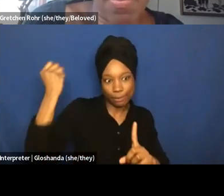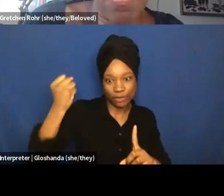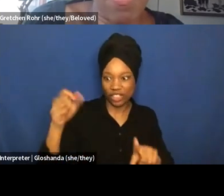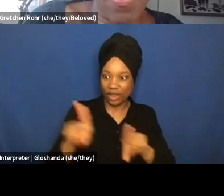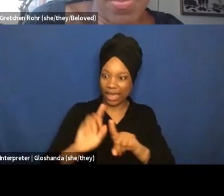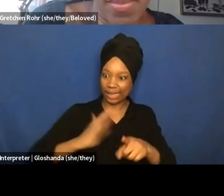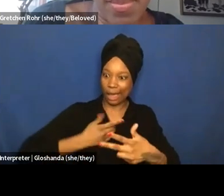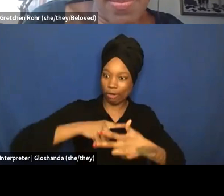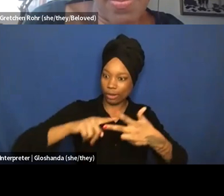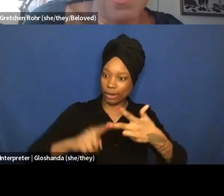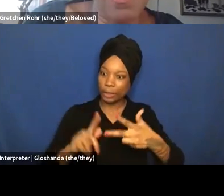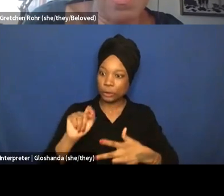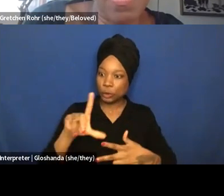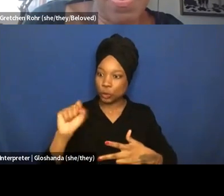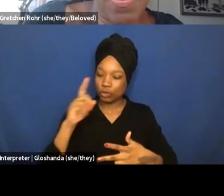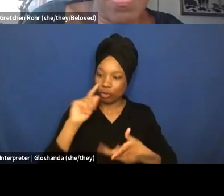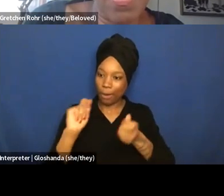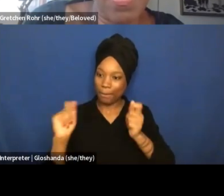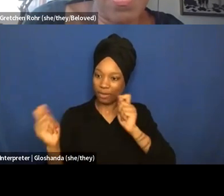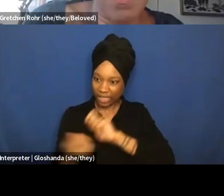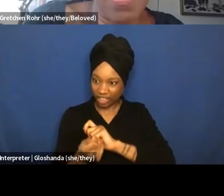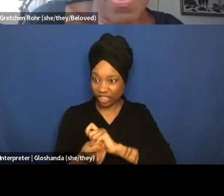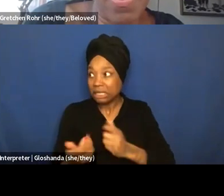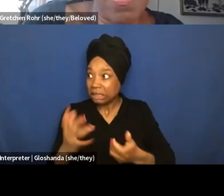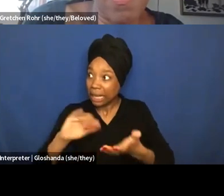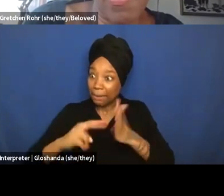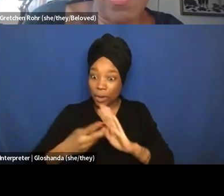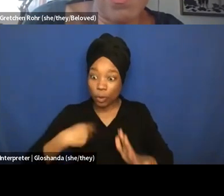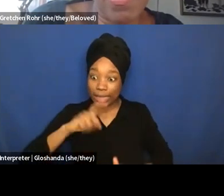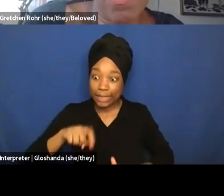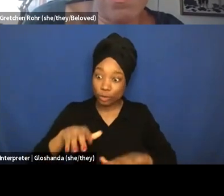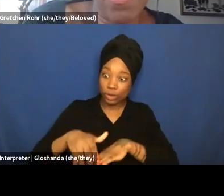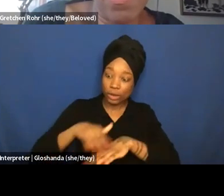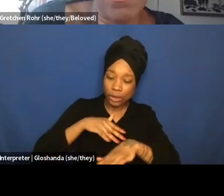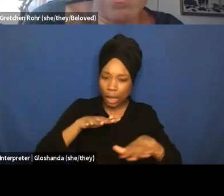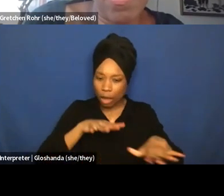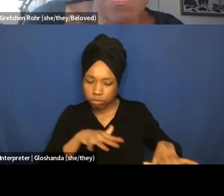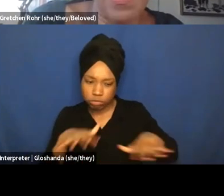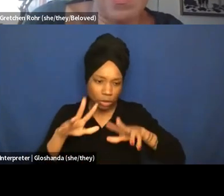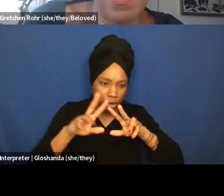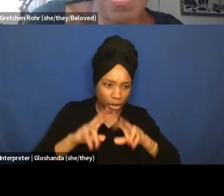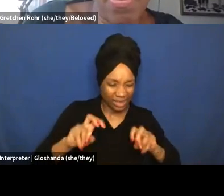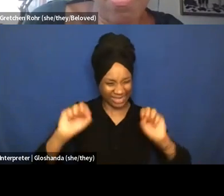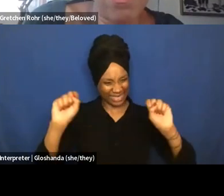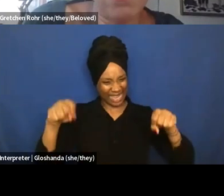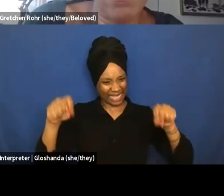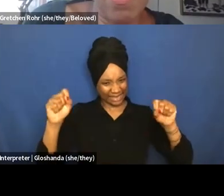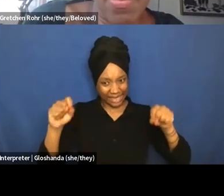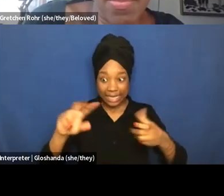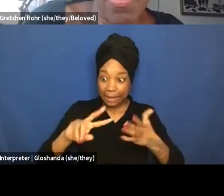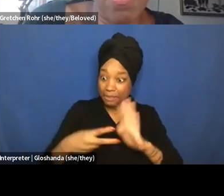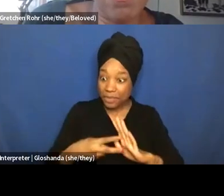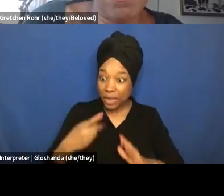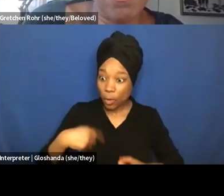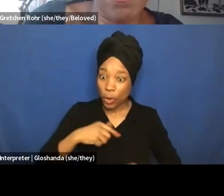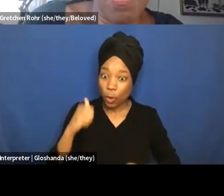modification. And will that mean slowing down? Absolutely. Will that mean not having as much diverse